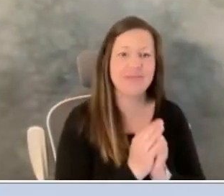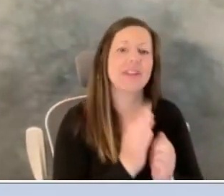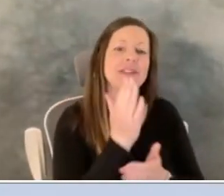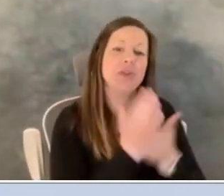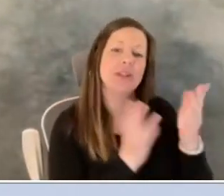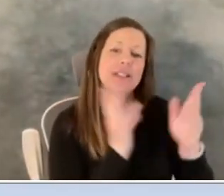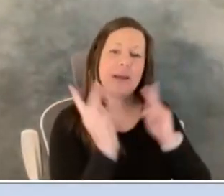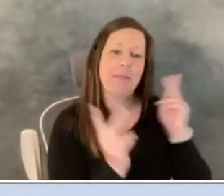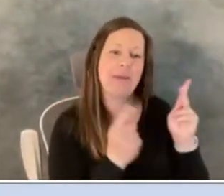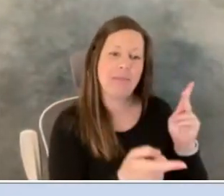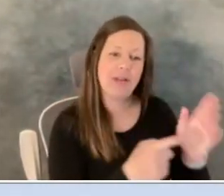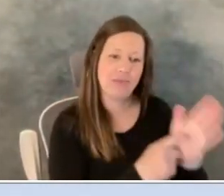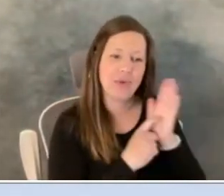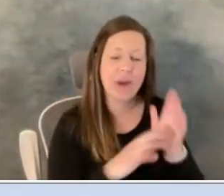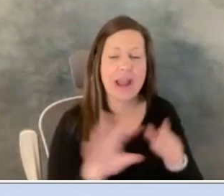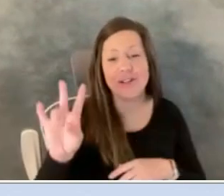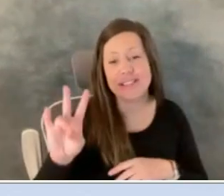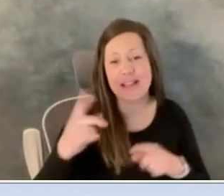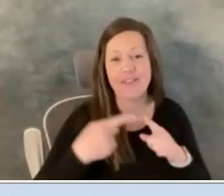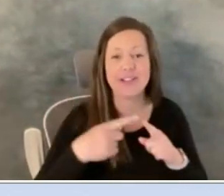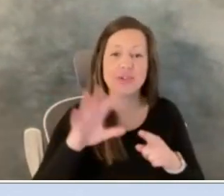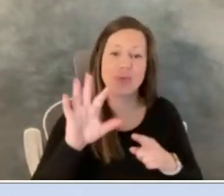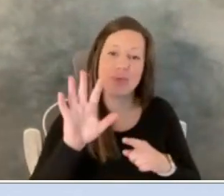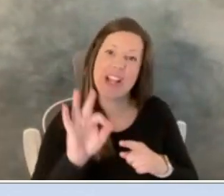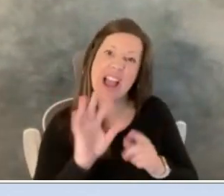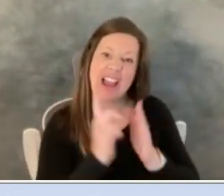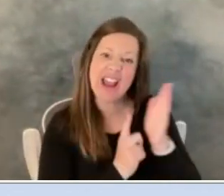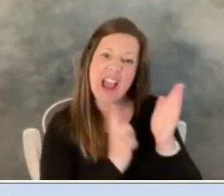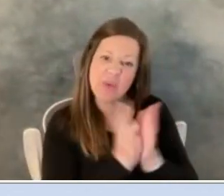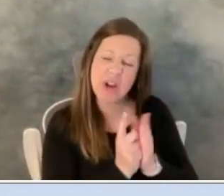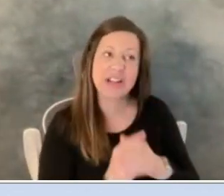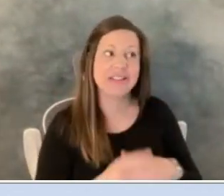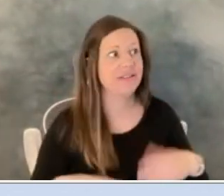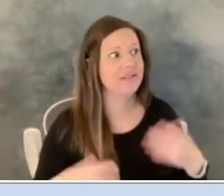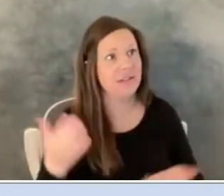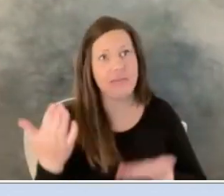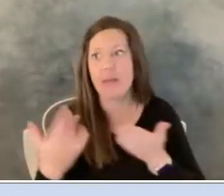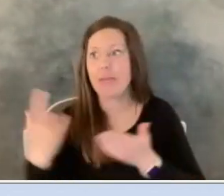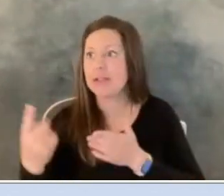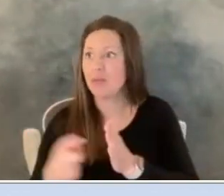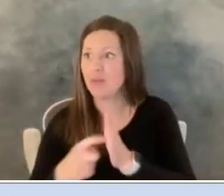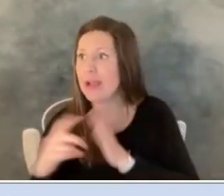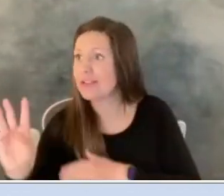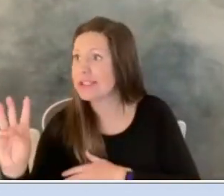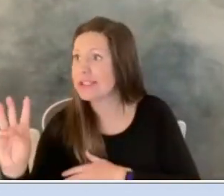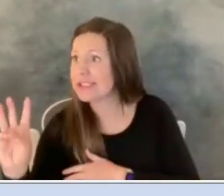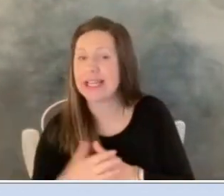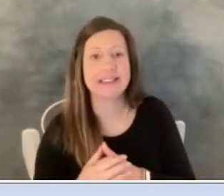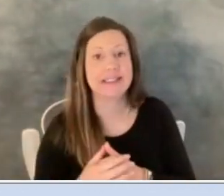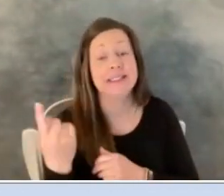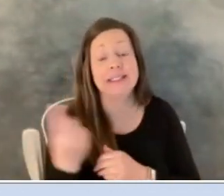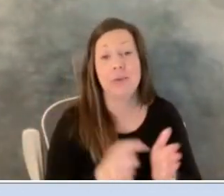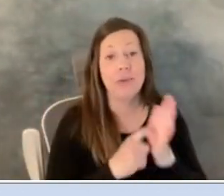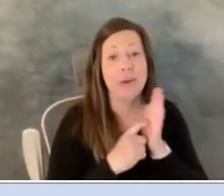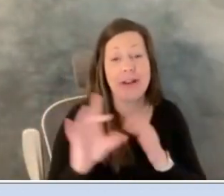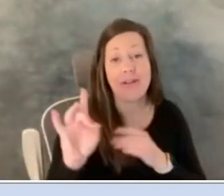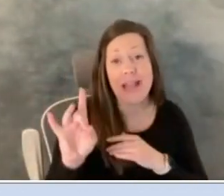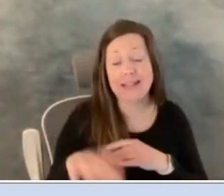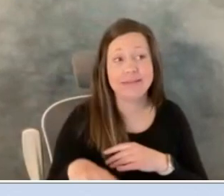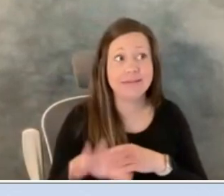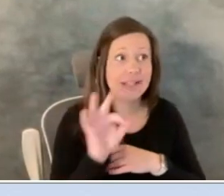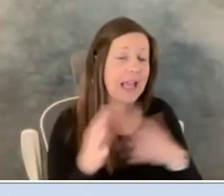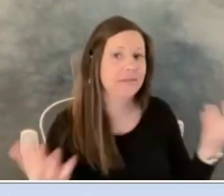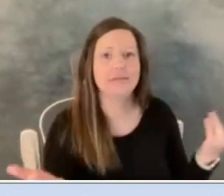they require 7 to 9 hours of sleep. On different edges, one can require 6 hours, one can require 8 to 9 hours. So if